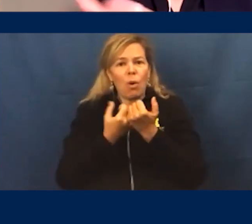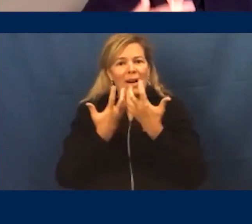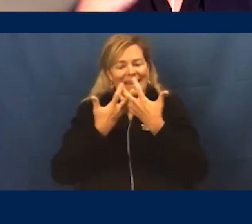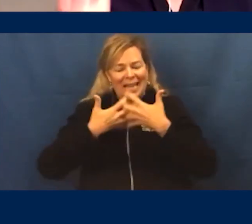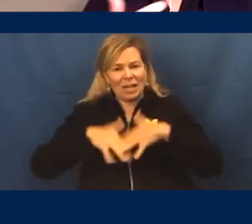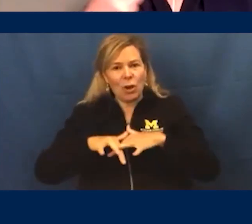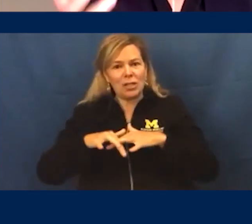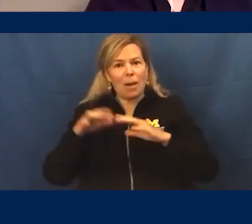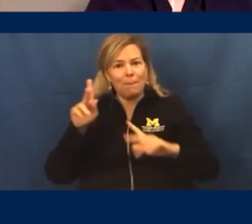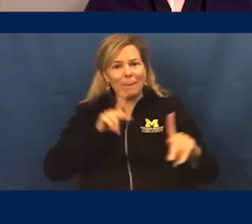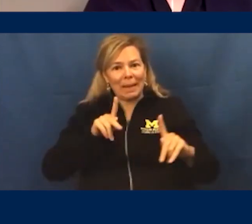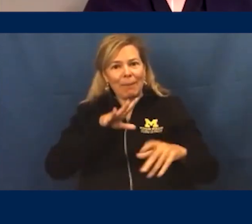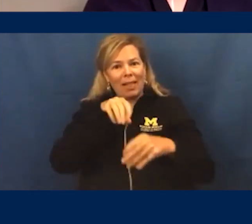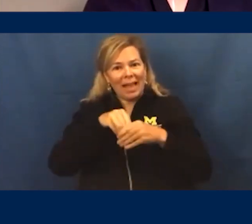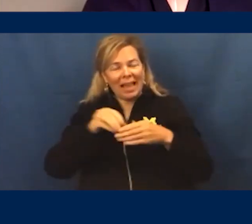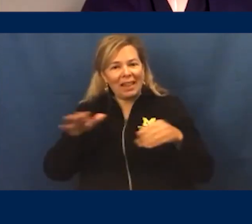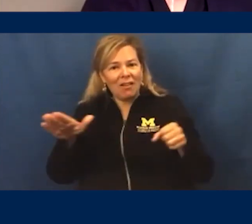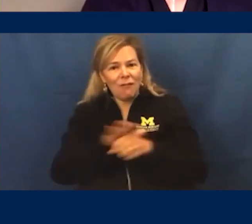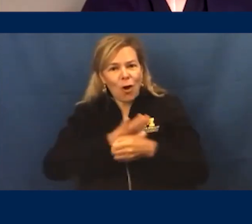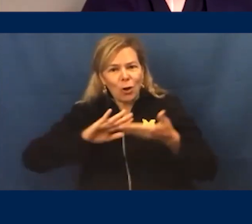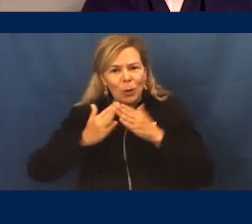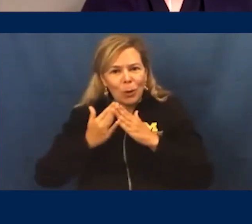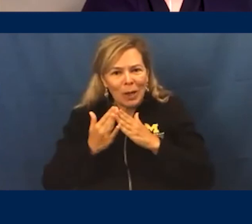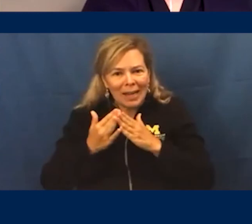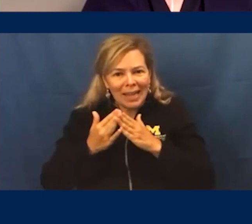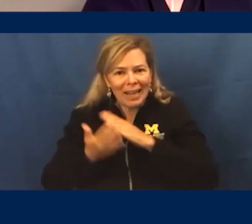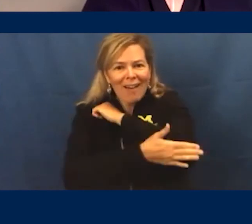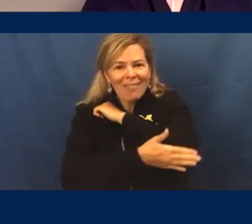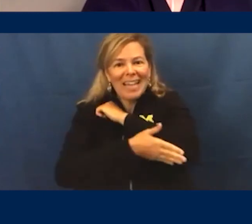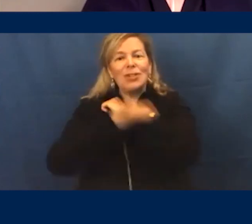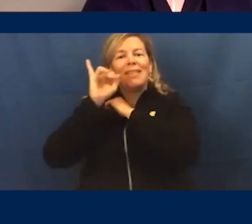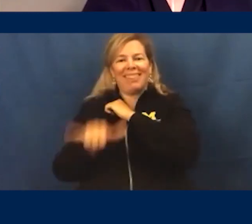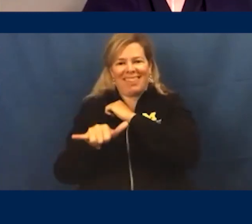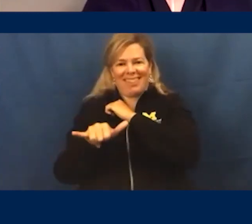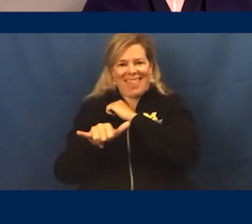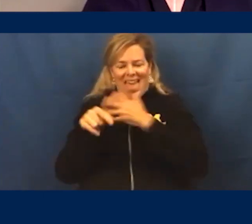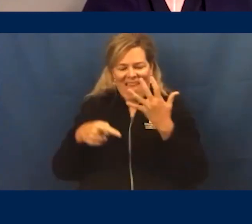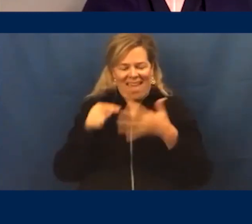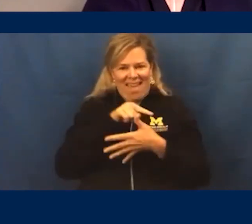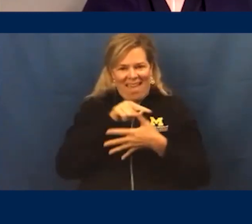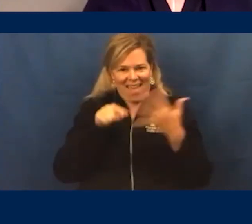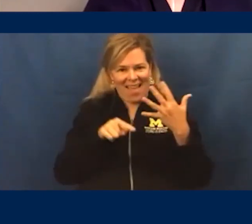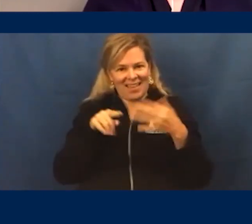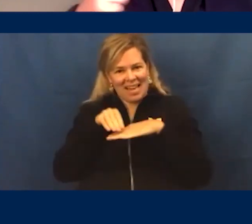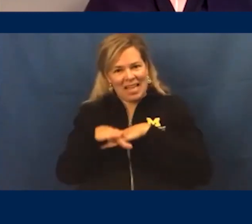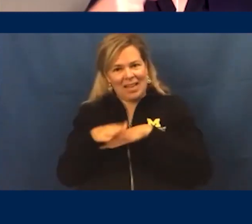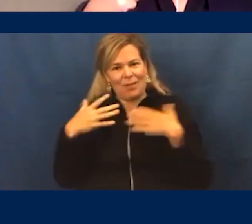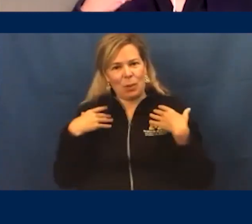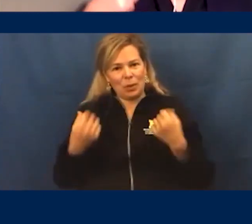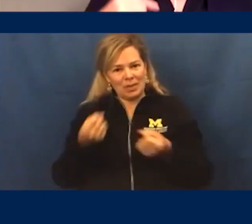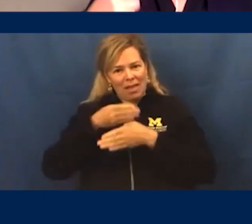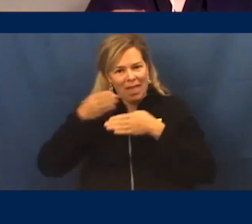people into the full community of the nation. Those were the factors that influence health outcomes. And